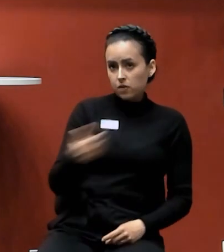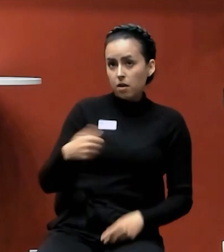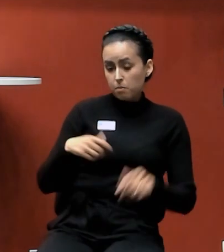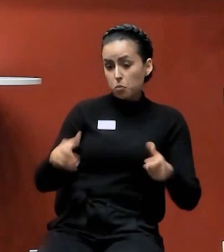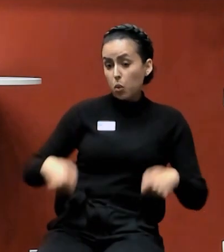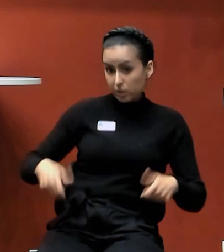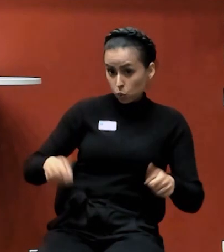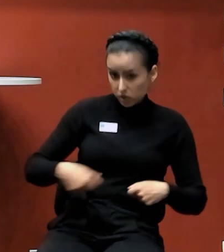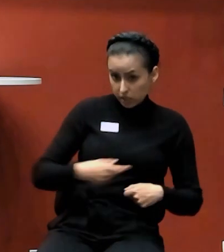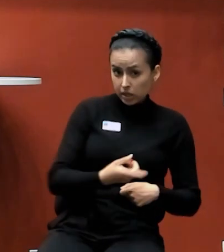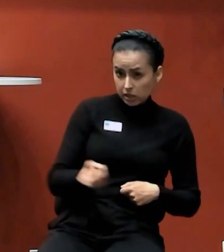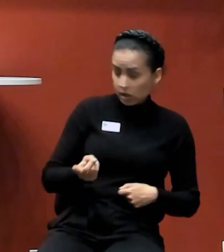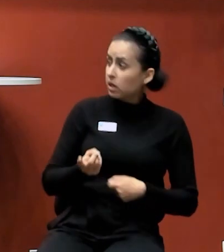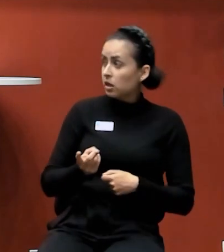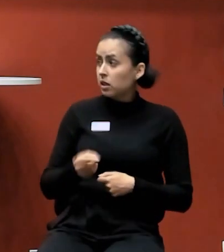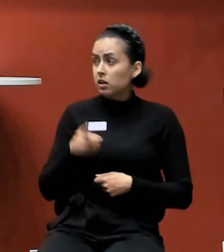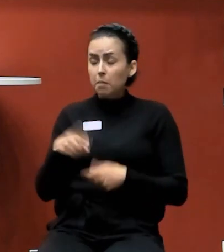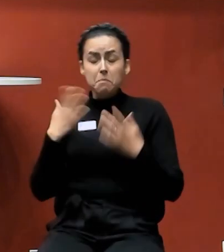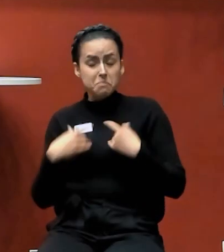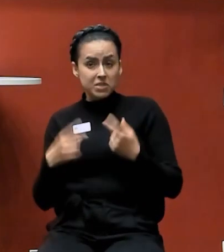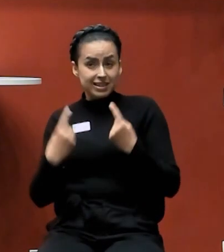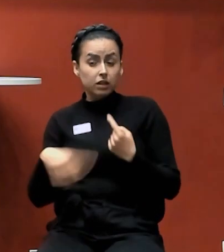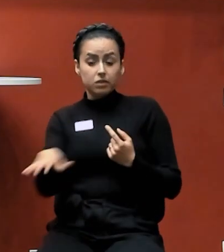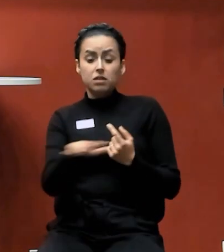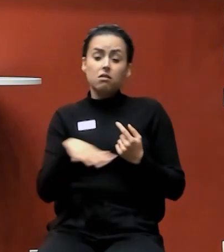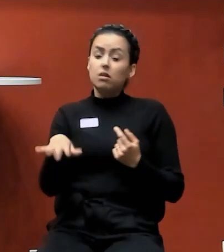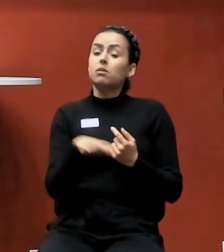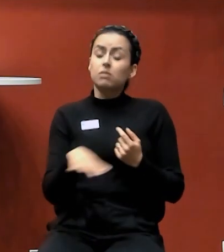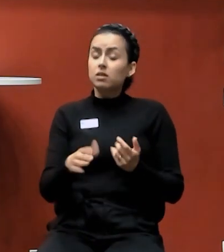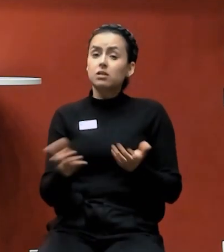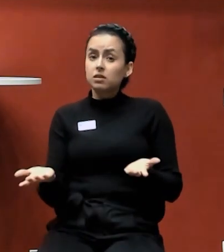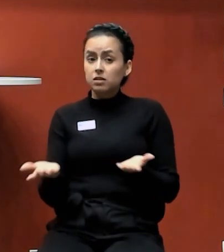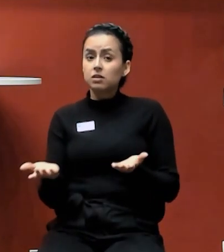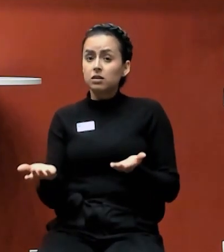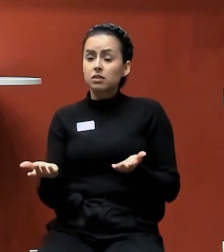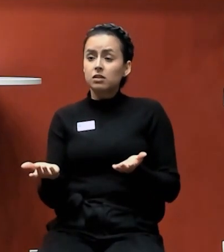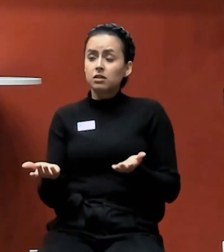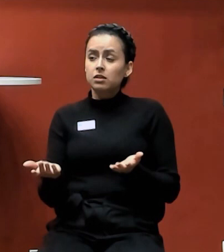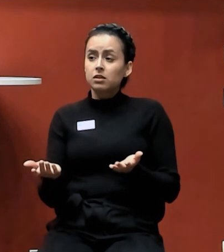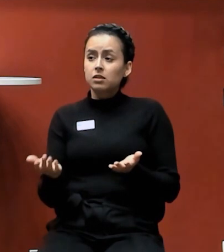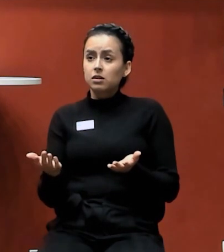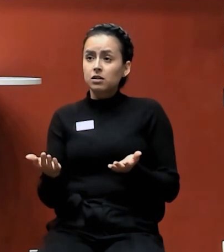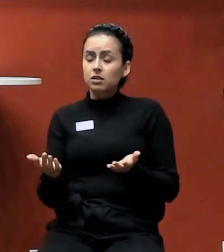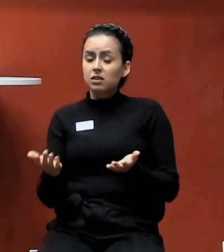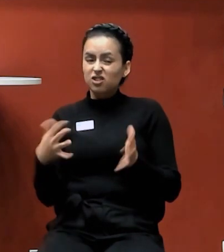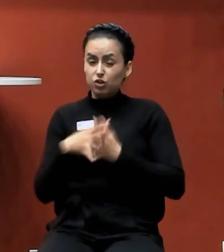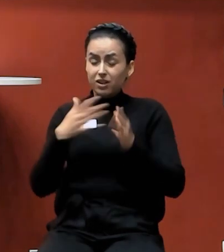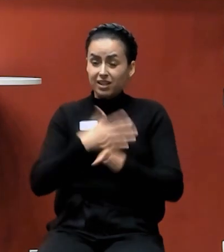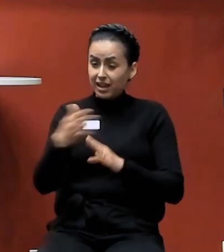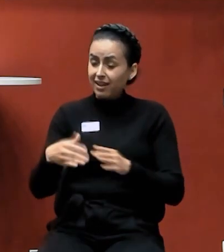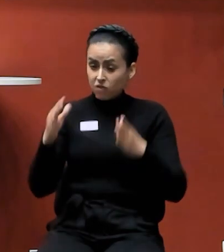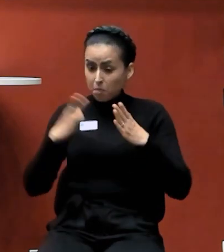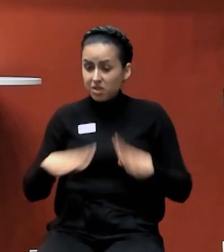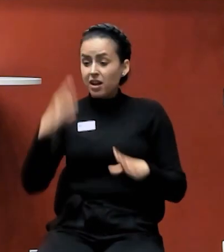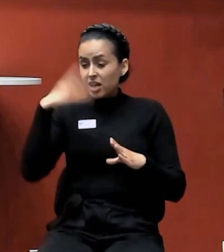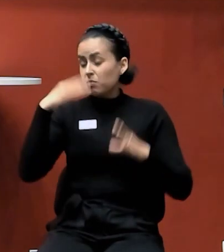So you're in a really interesting territory here that, you have more disabled people in London